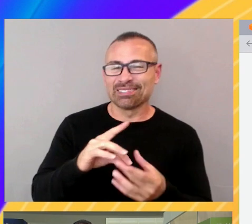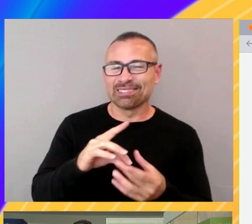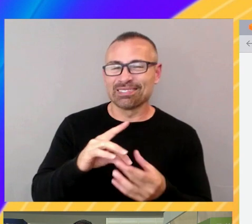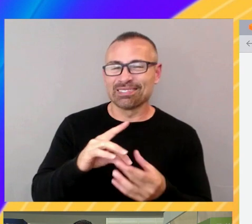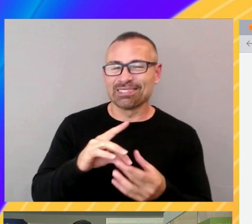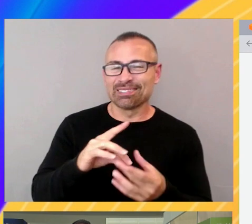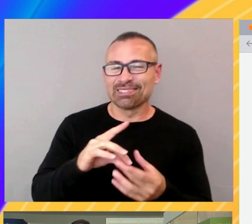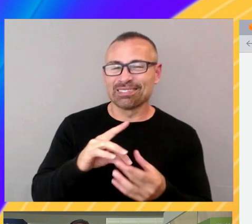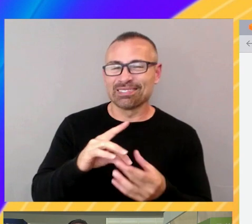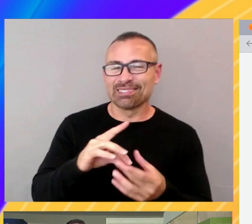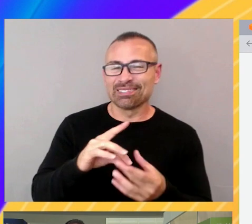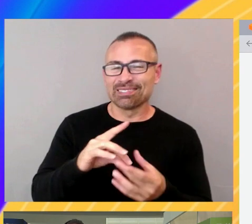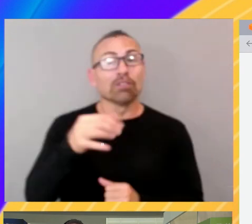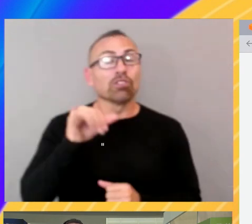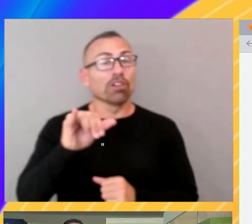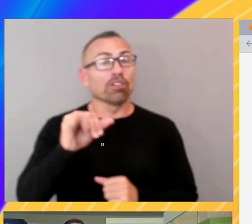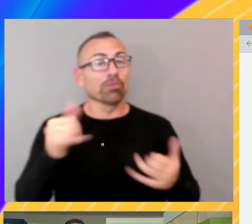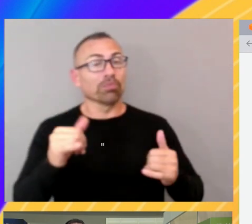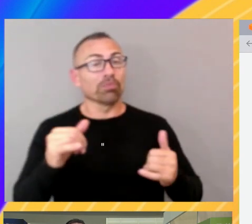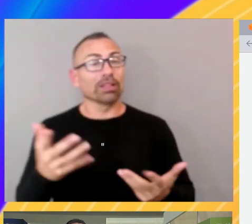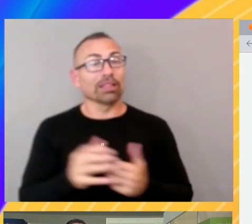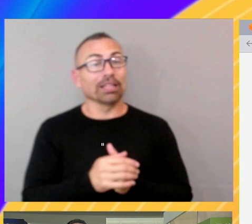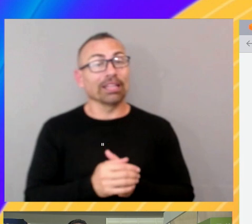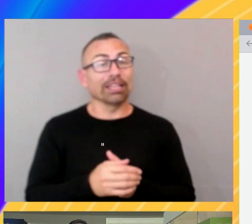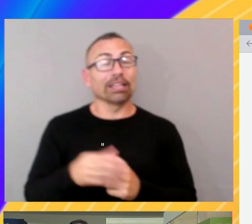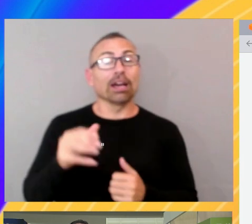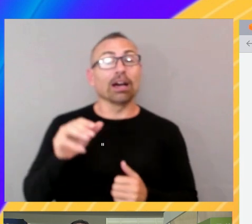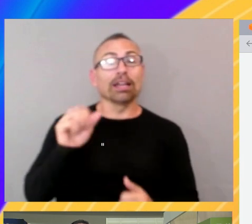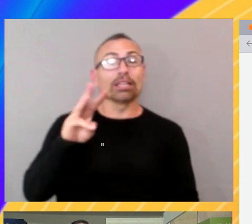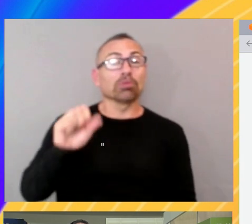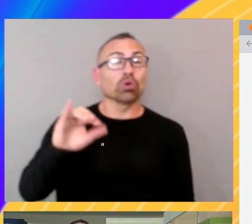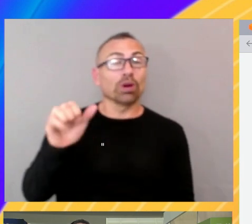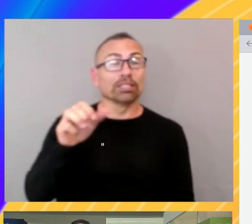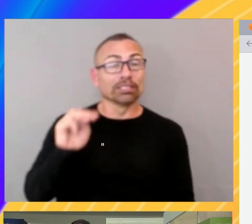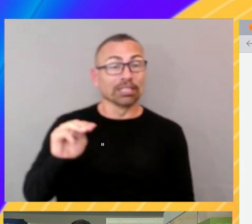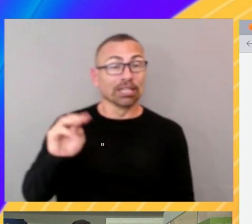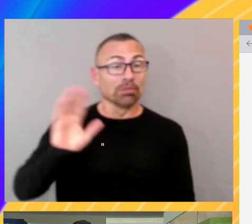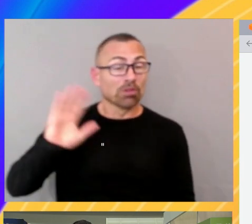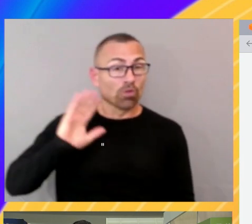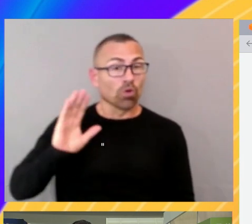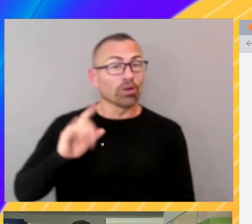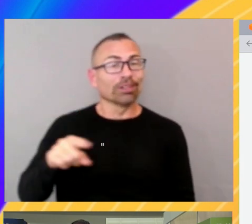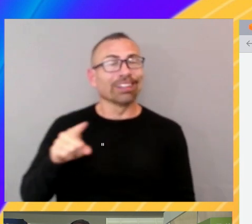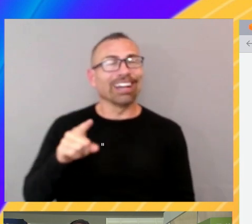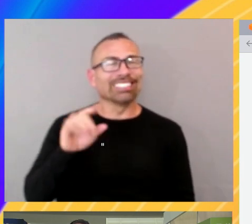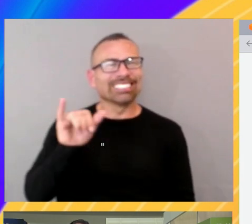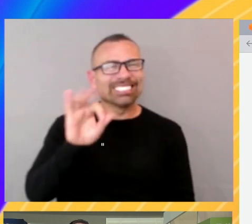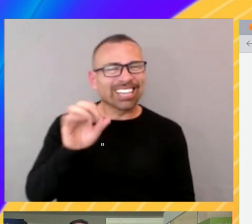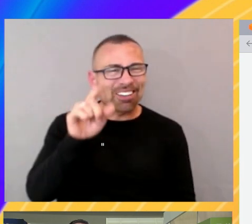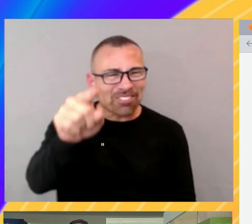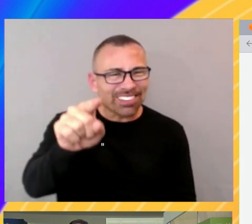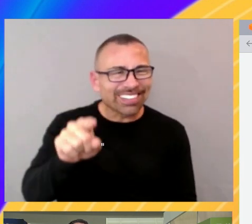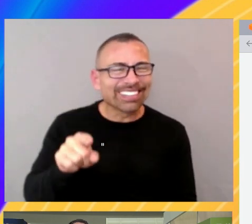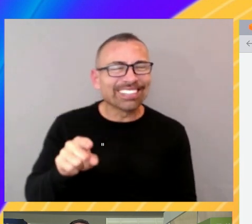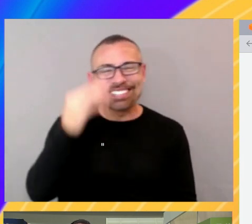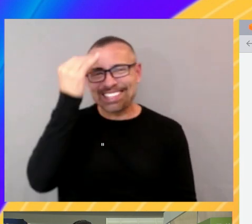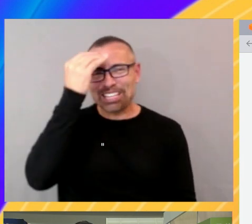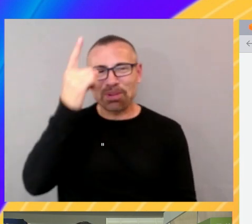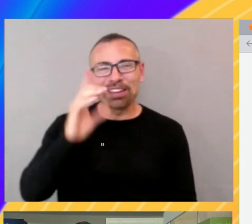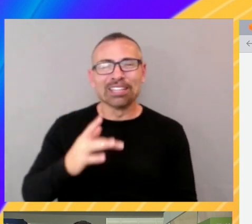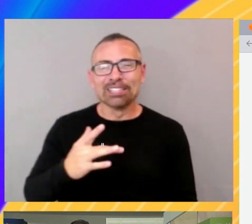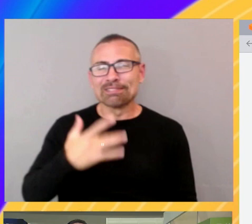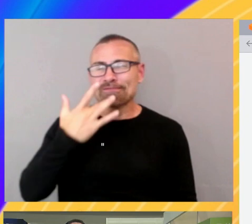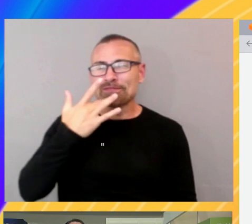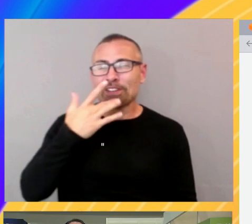well. I see Jeff in the background over there, who's probably thinking about his favorite jam too. Okay, so in the first episode, we talked about our